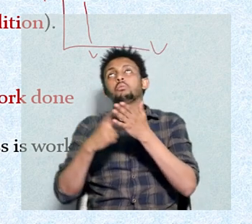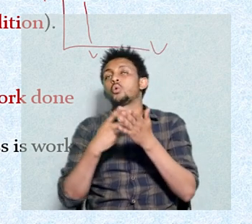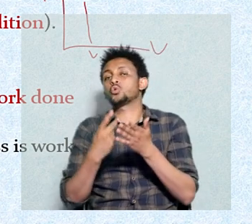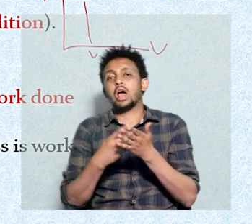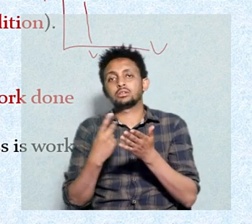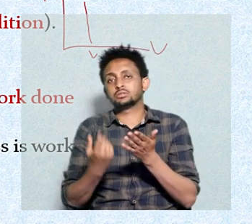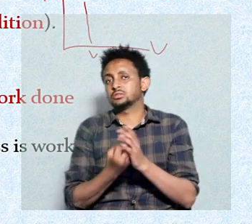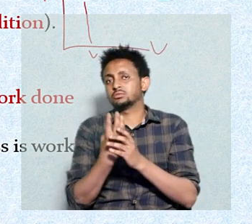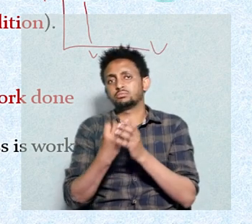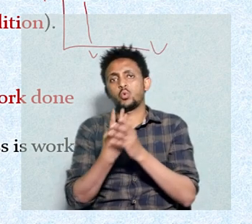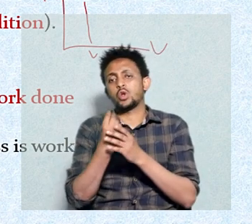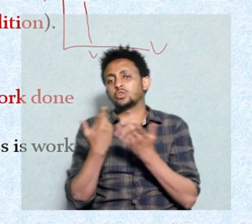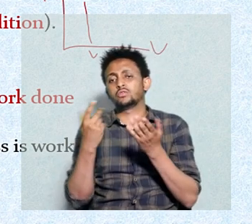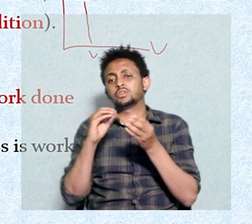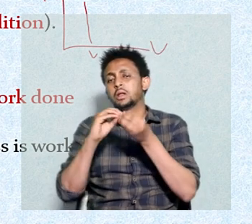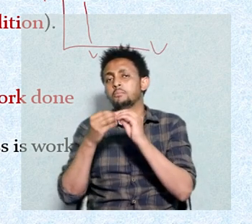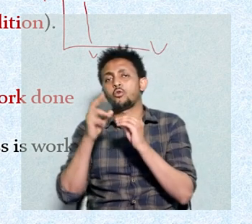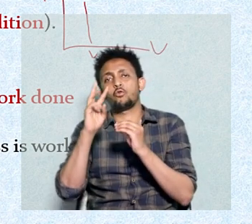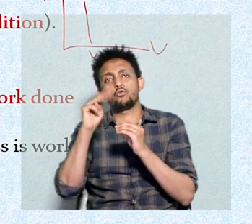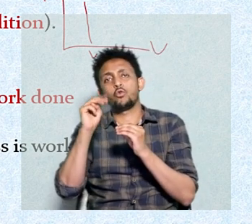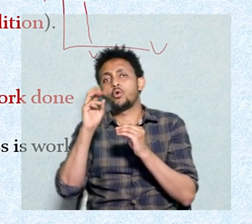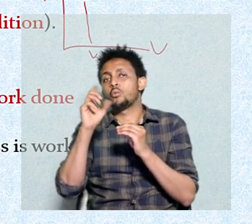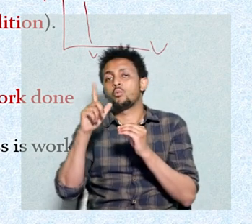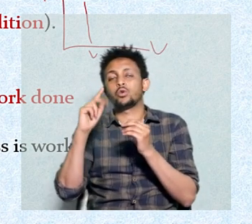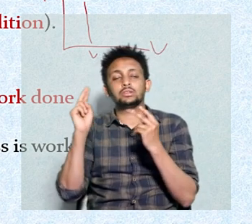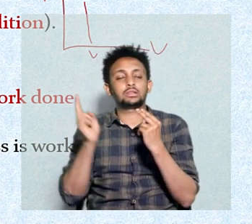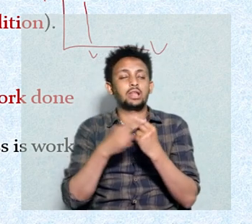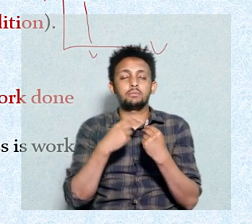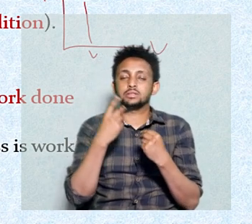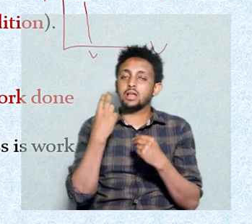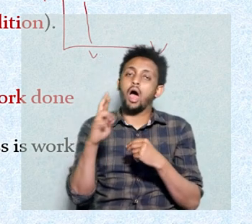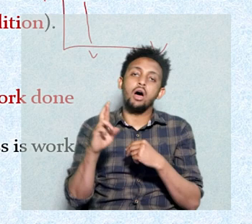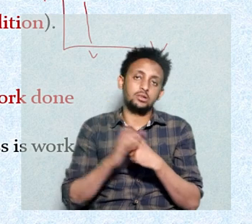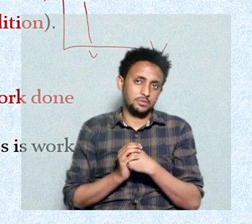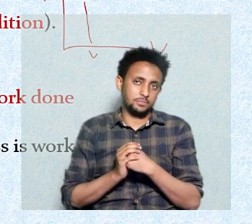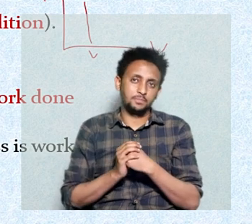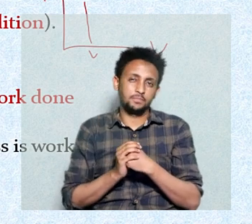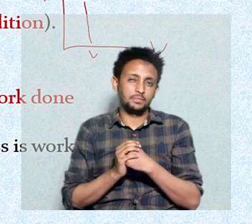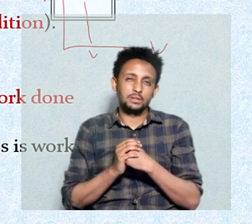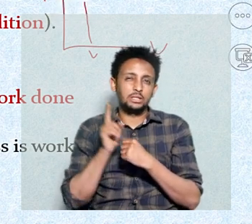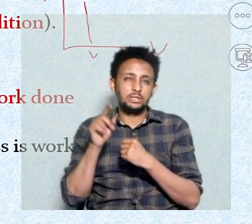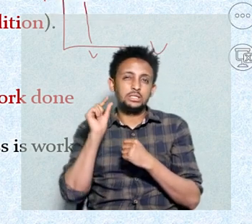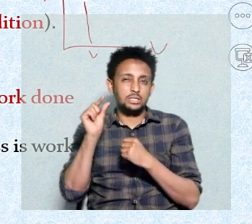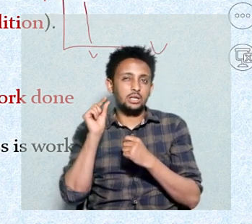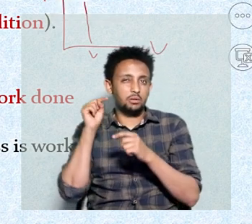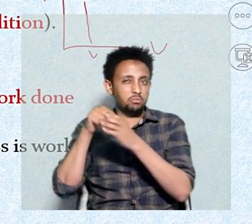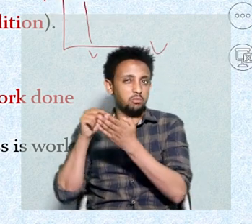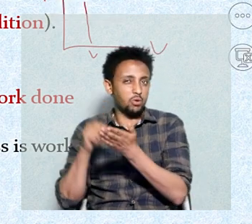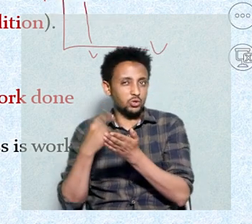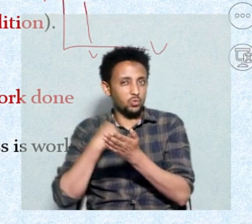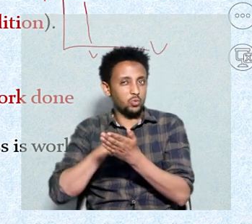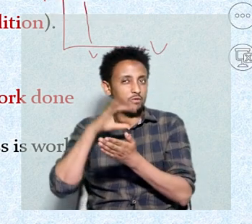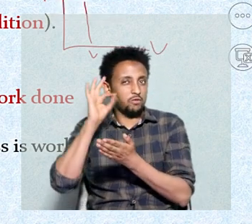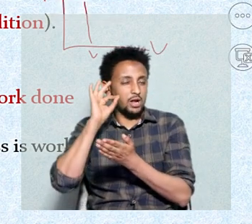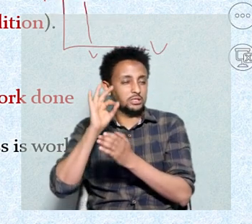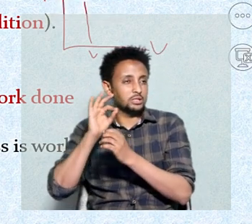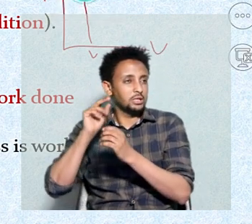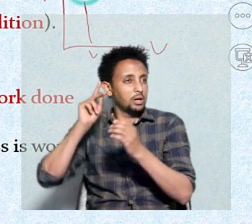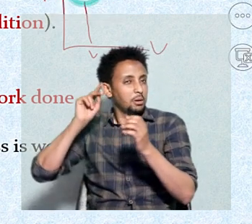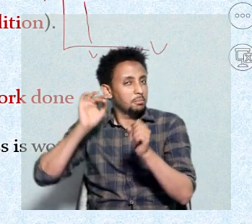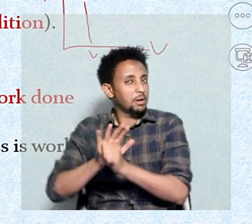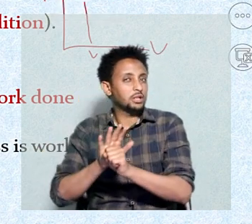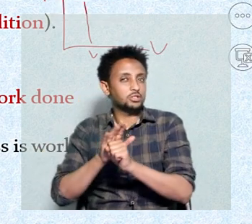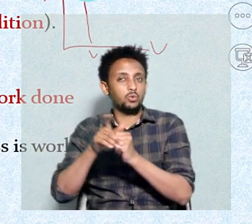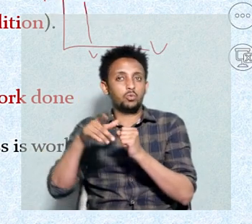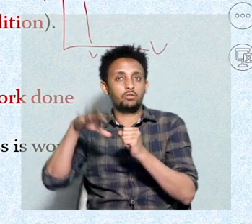pressure volume over the number of mole times R. Okay? So at a single point, you can find the pressure, you